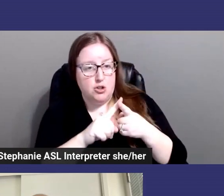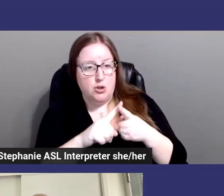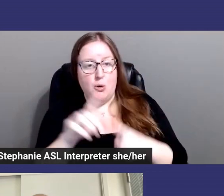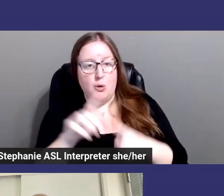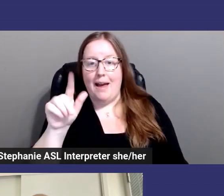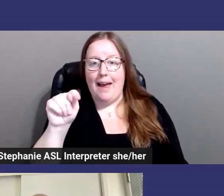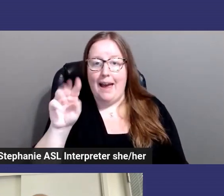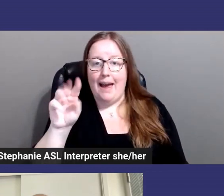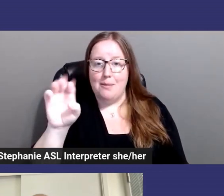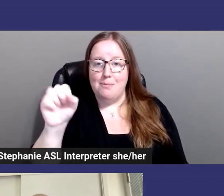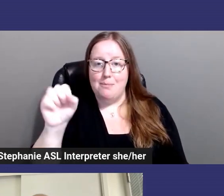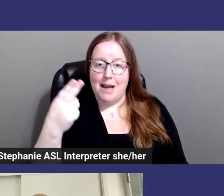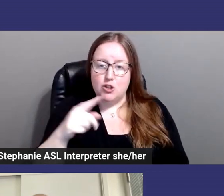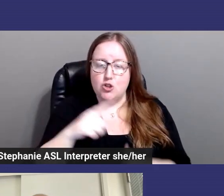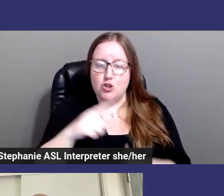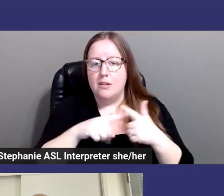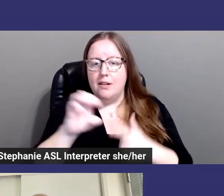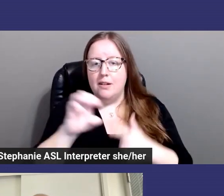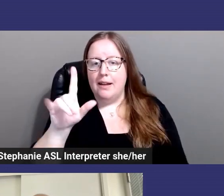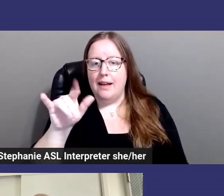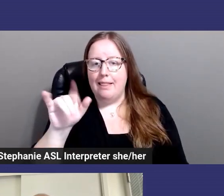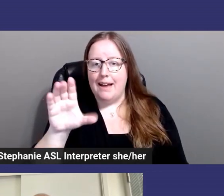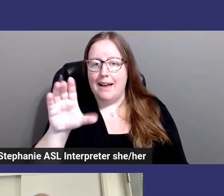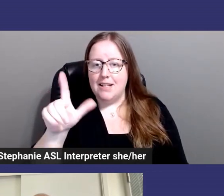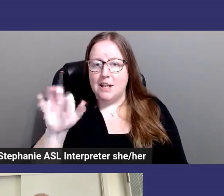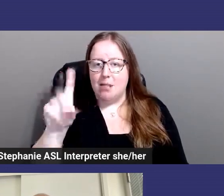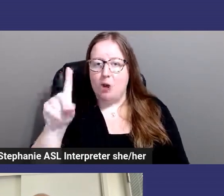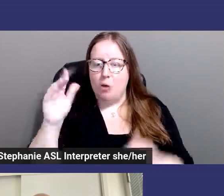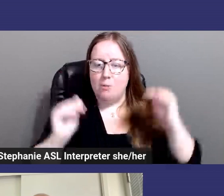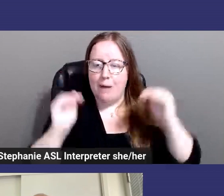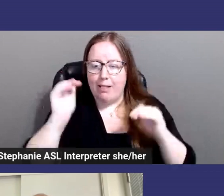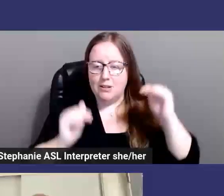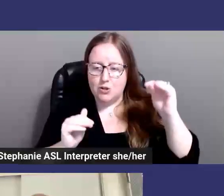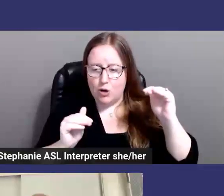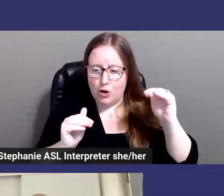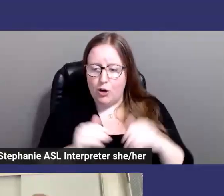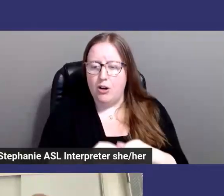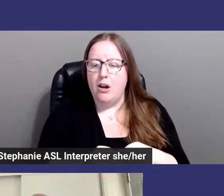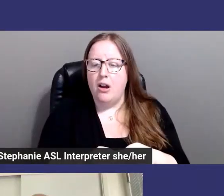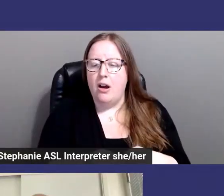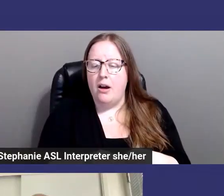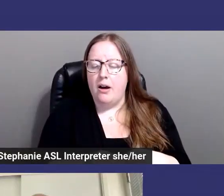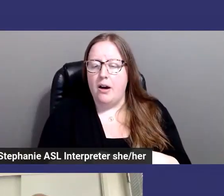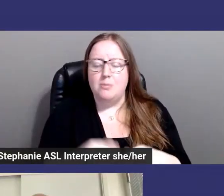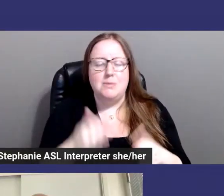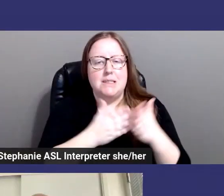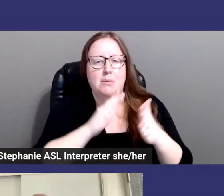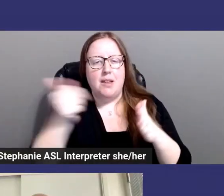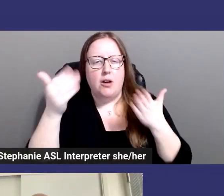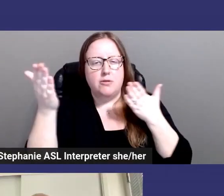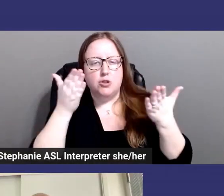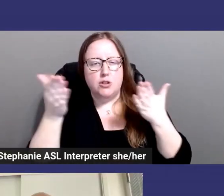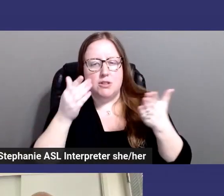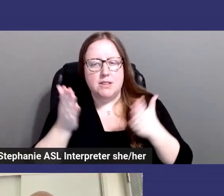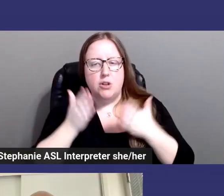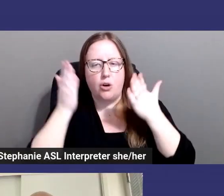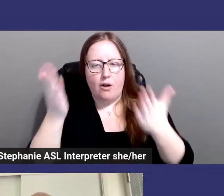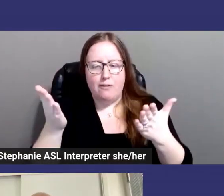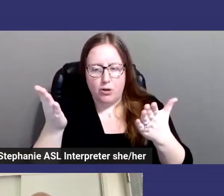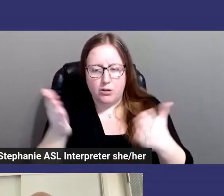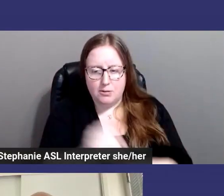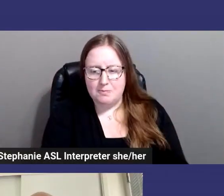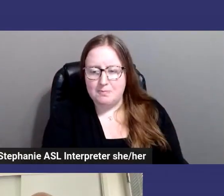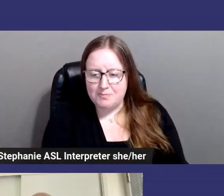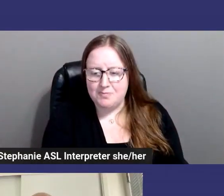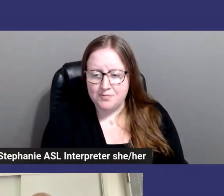or Elastic Load Balancer, like and contextualize this around some of the other services we're offering.